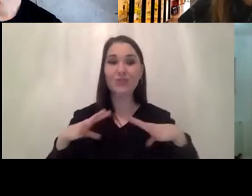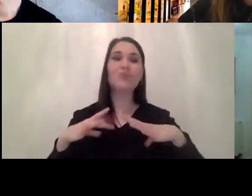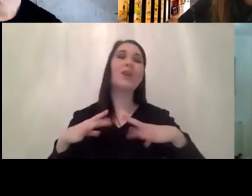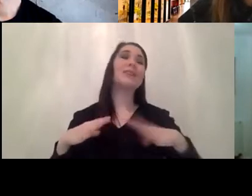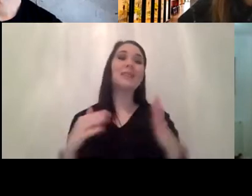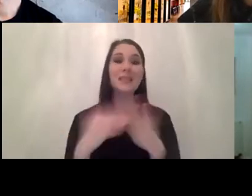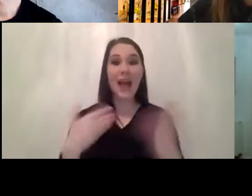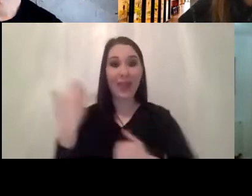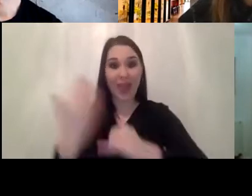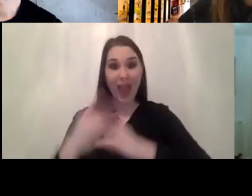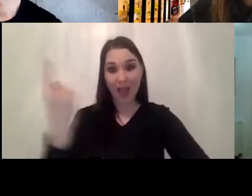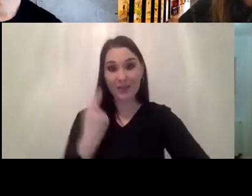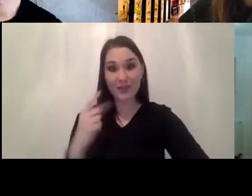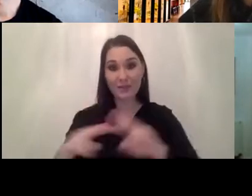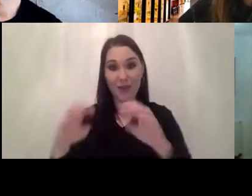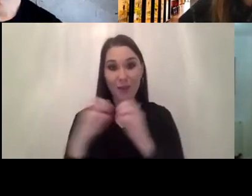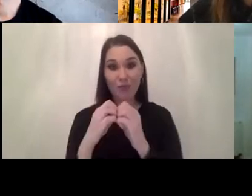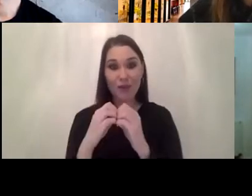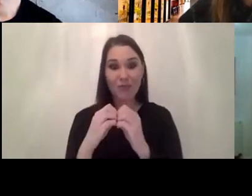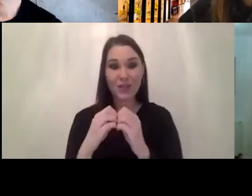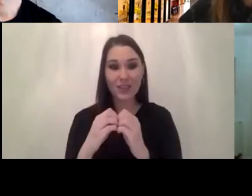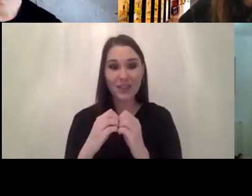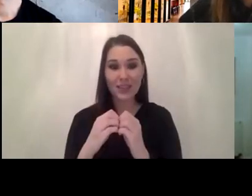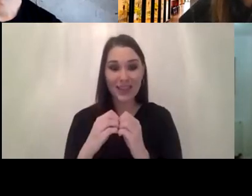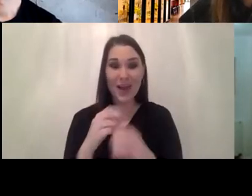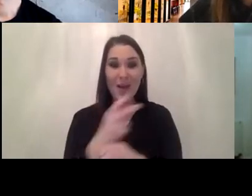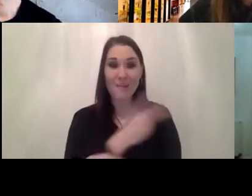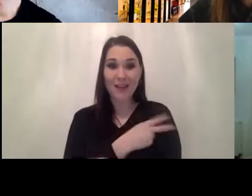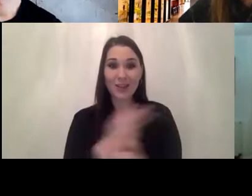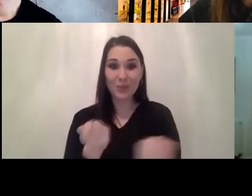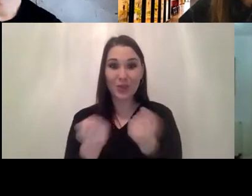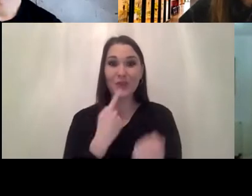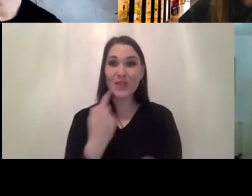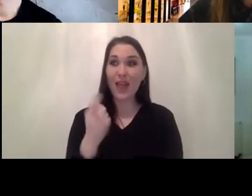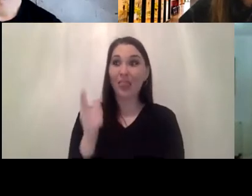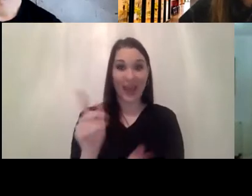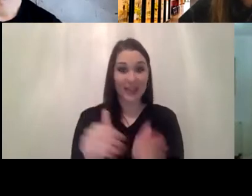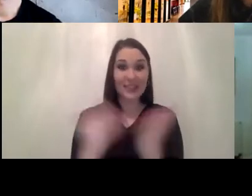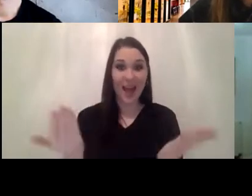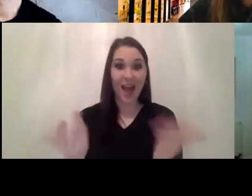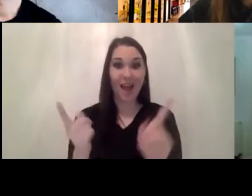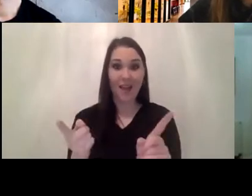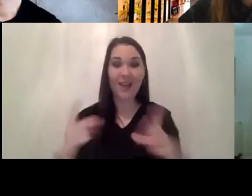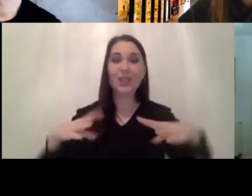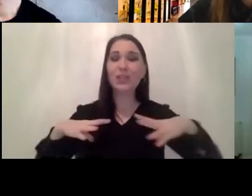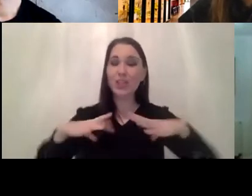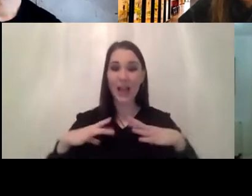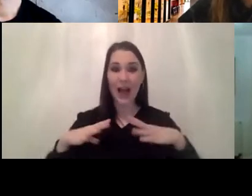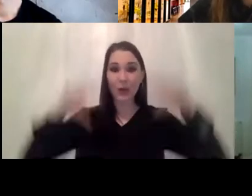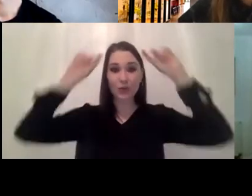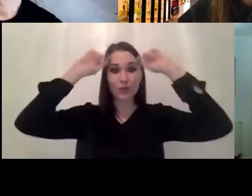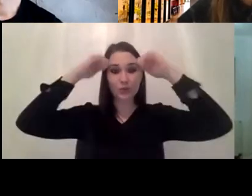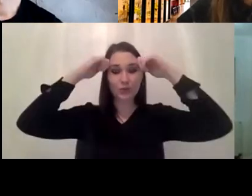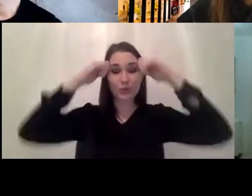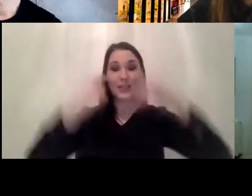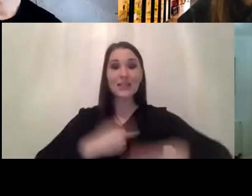and our management has kind of said like, look, that's the day that you have to take and chill out and self-care. And